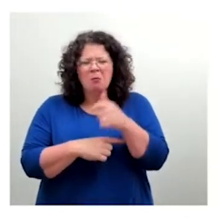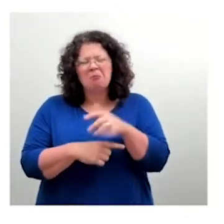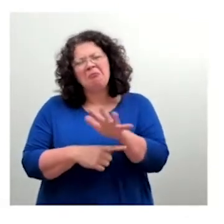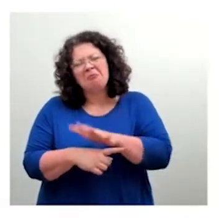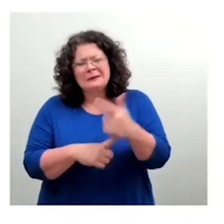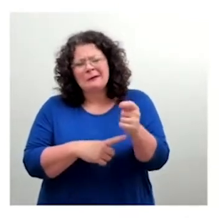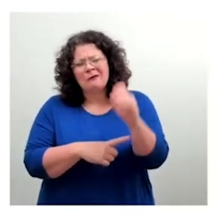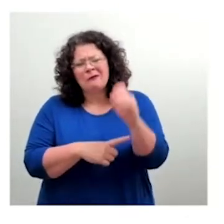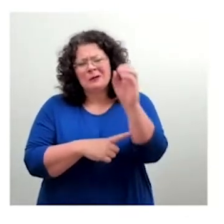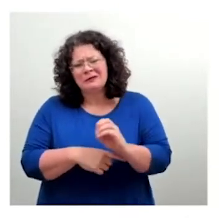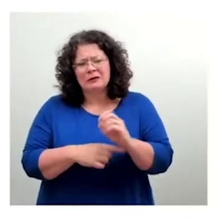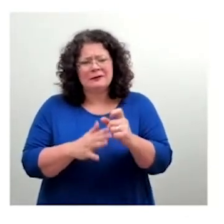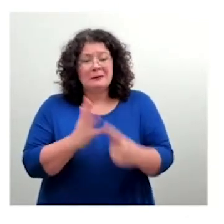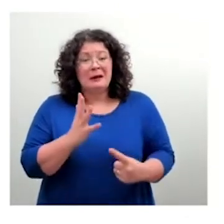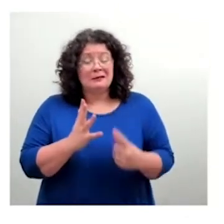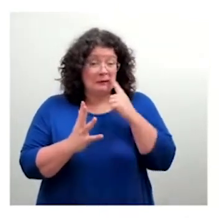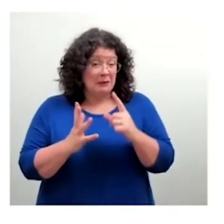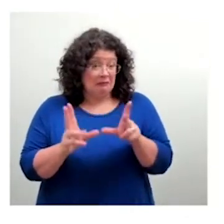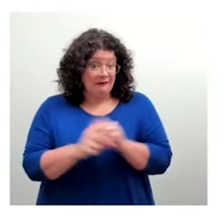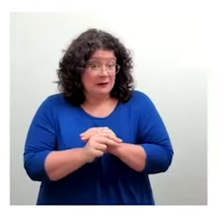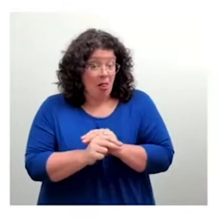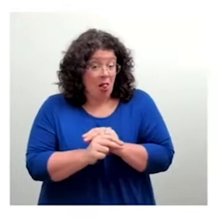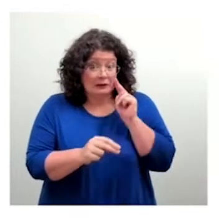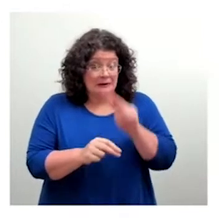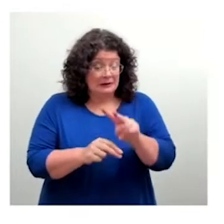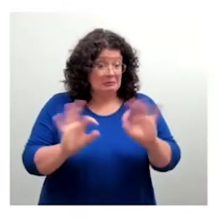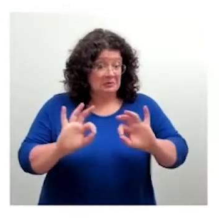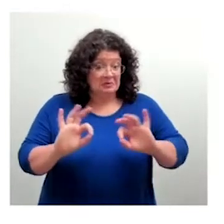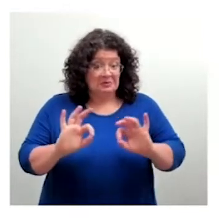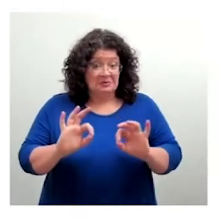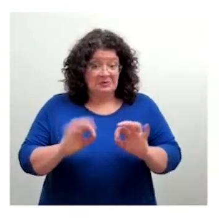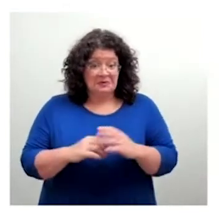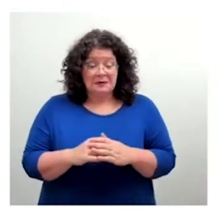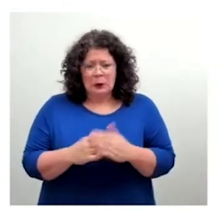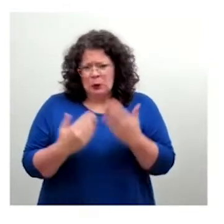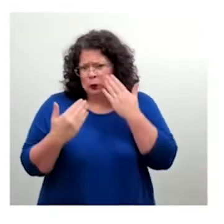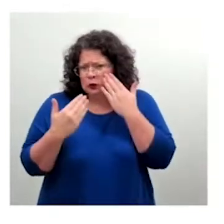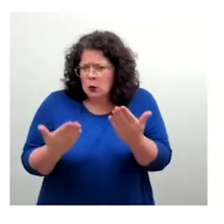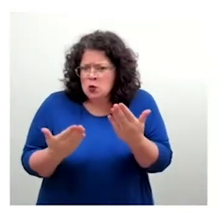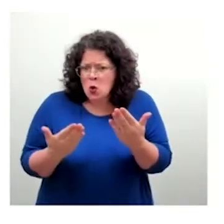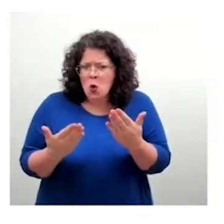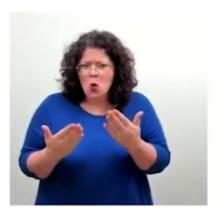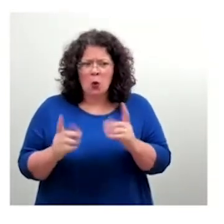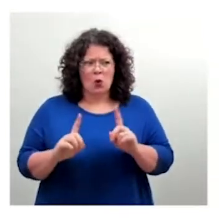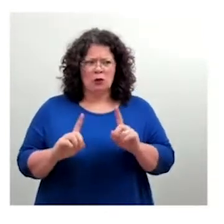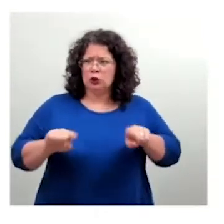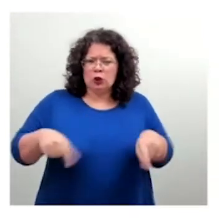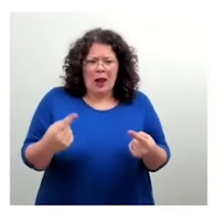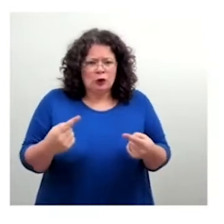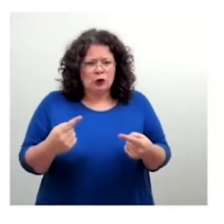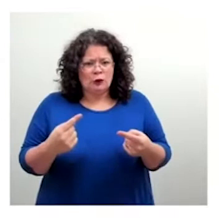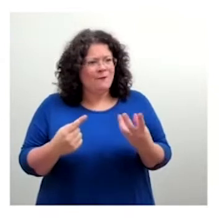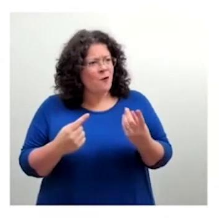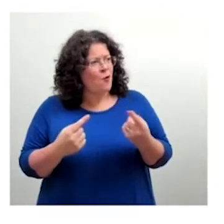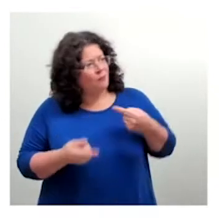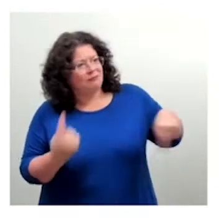also that this is something that has the potential to affect all of us at one point or another,